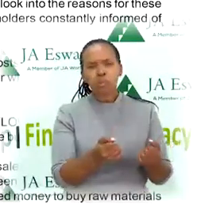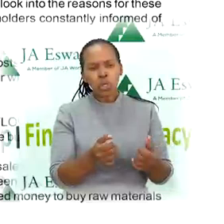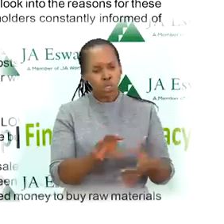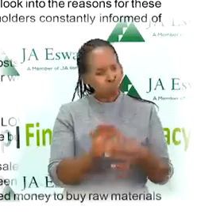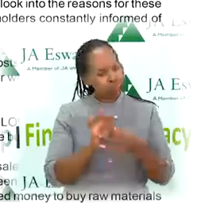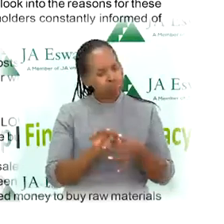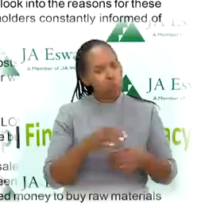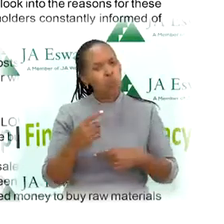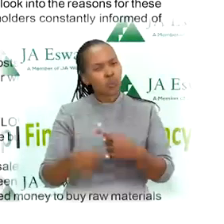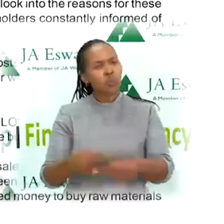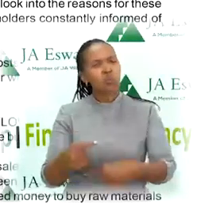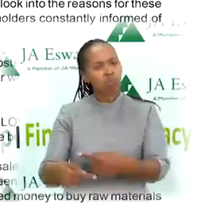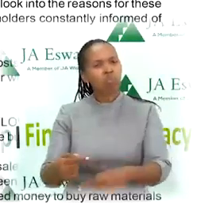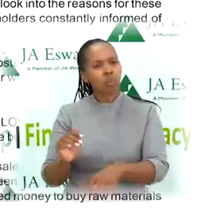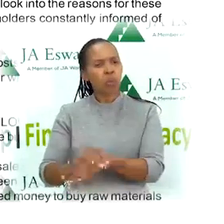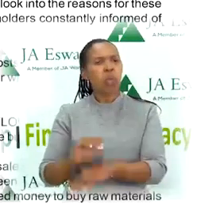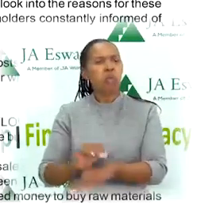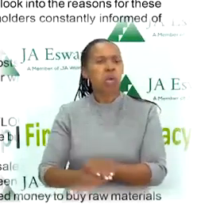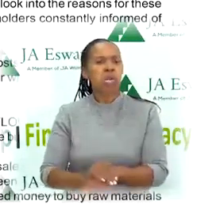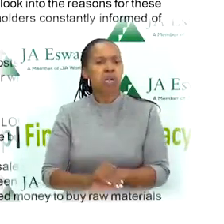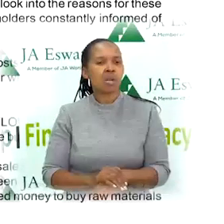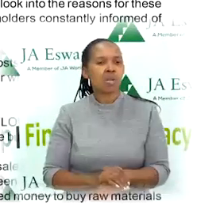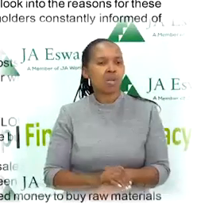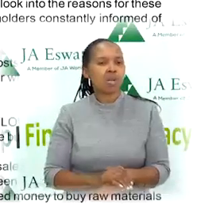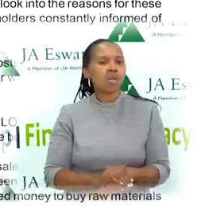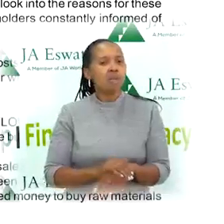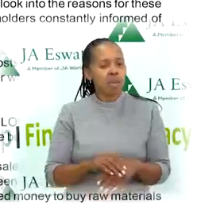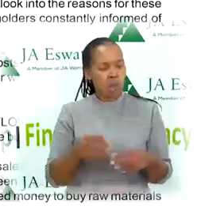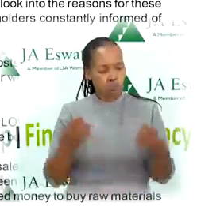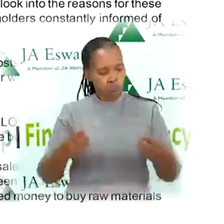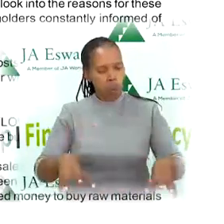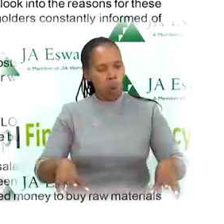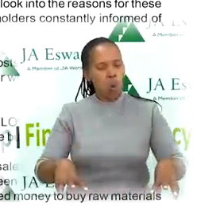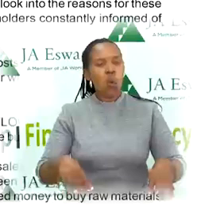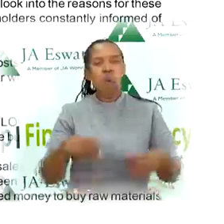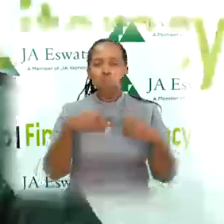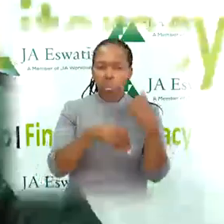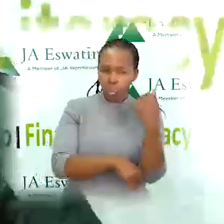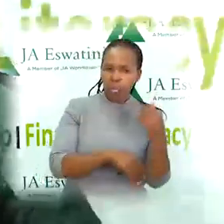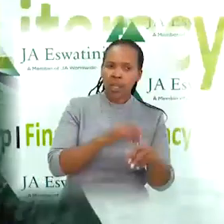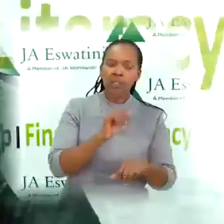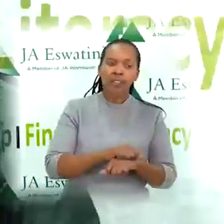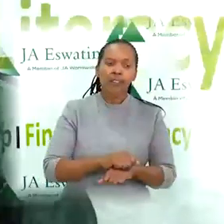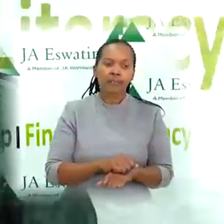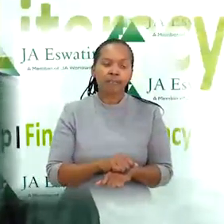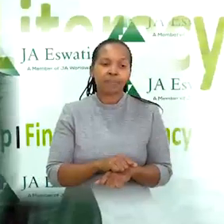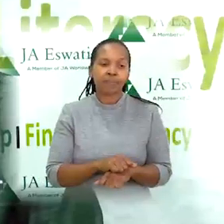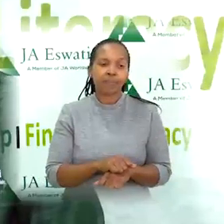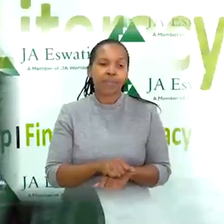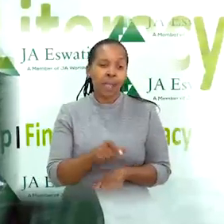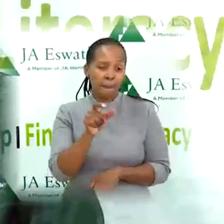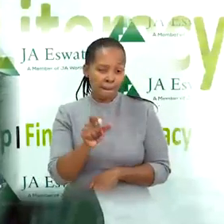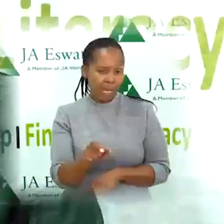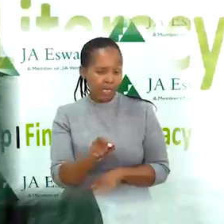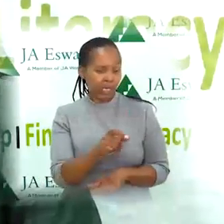to find them, then the company will make a loss. The financial manager and the team have to draw up